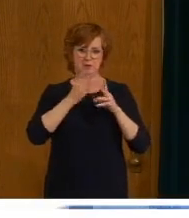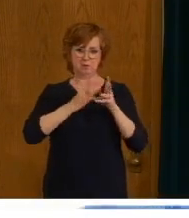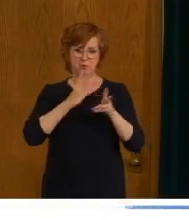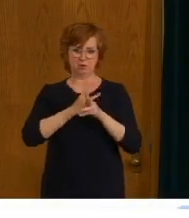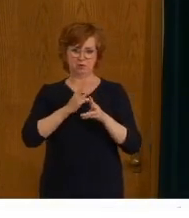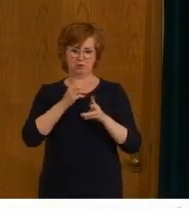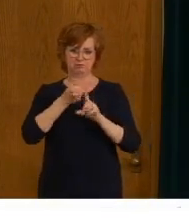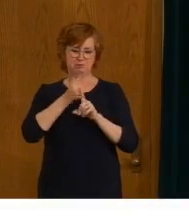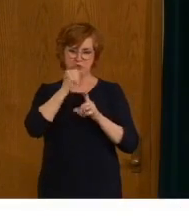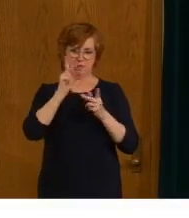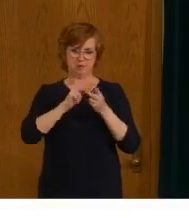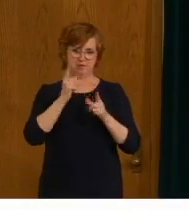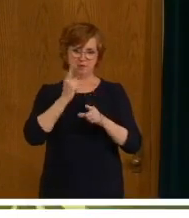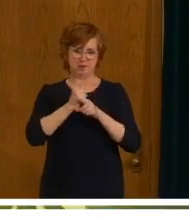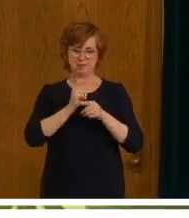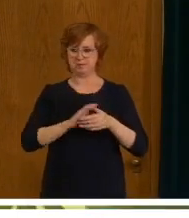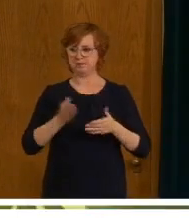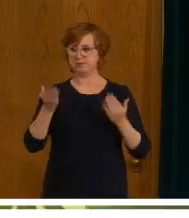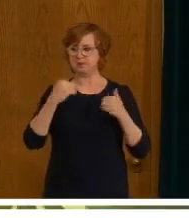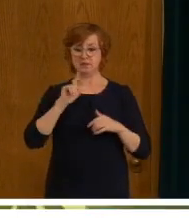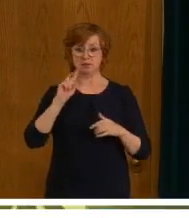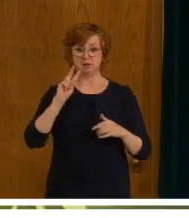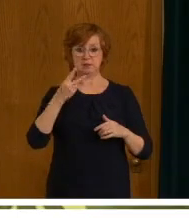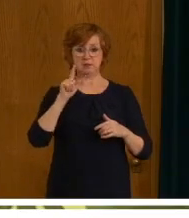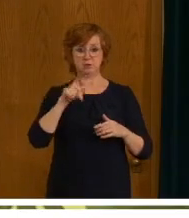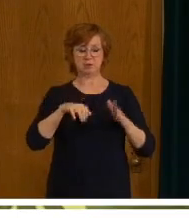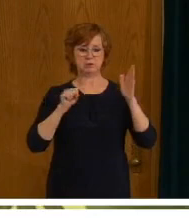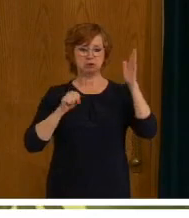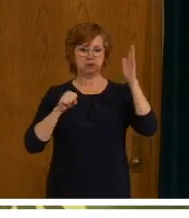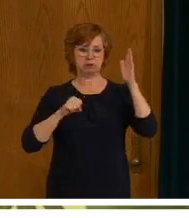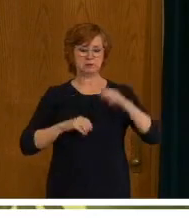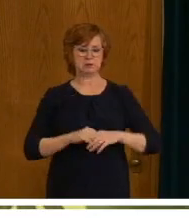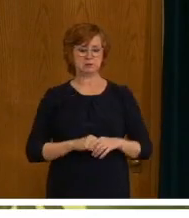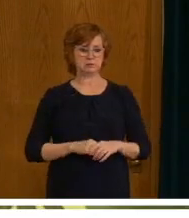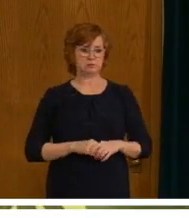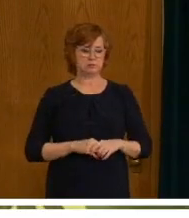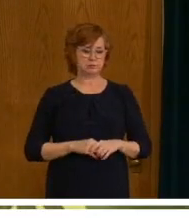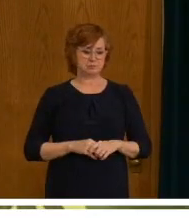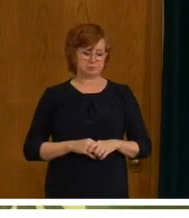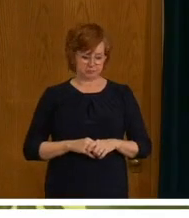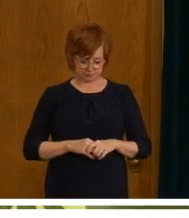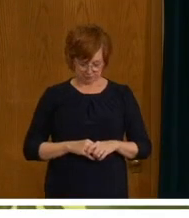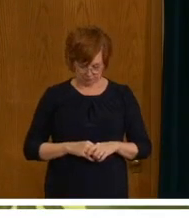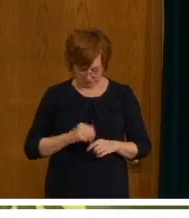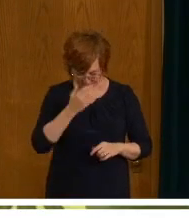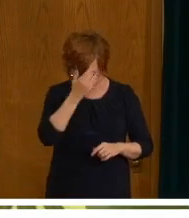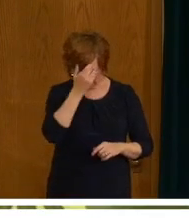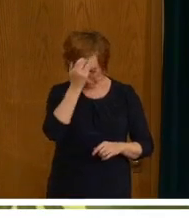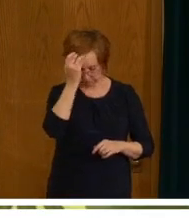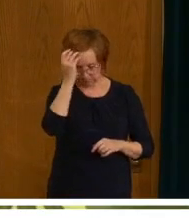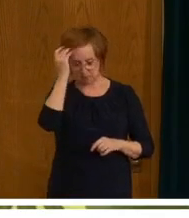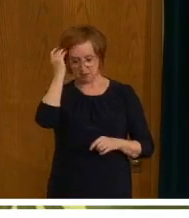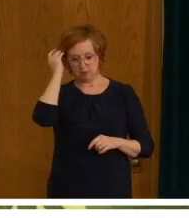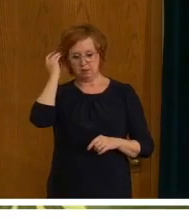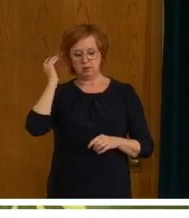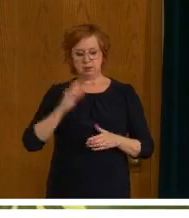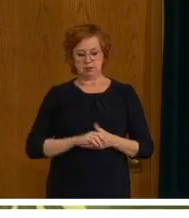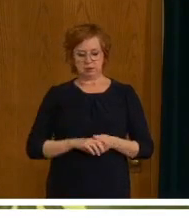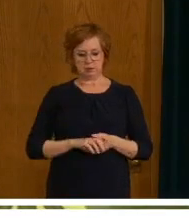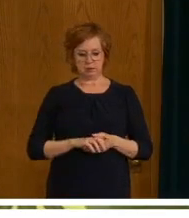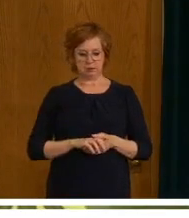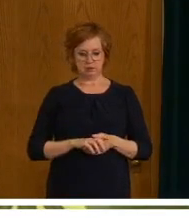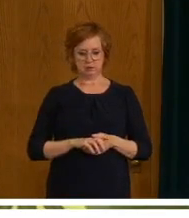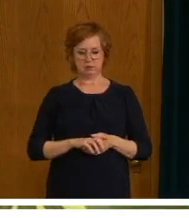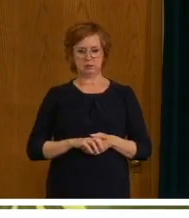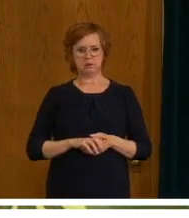Follow up, Laura? Yes, please, thank you. testing numbers in Saskatchewan have gone